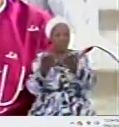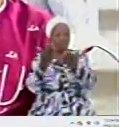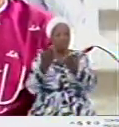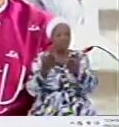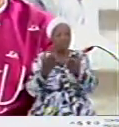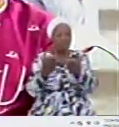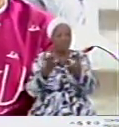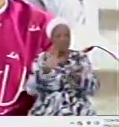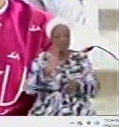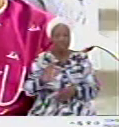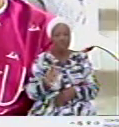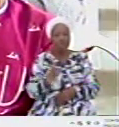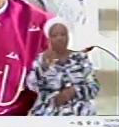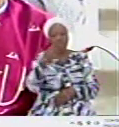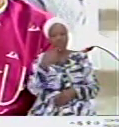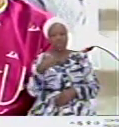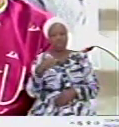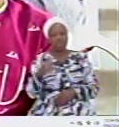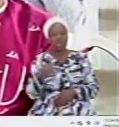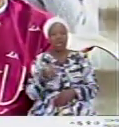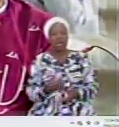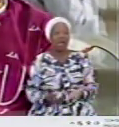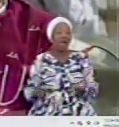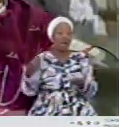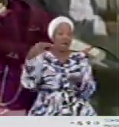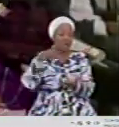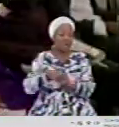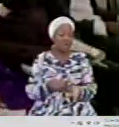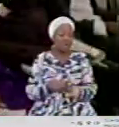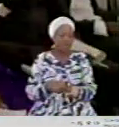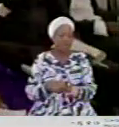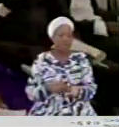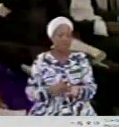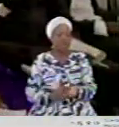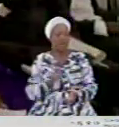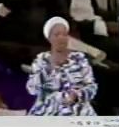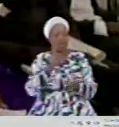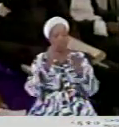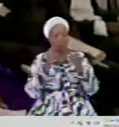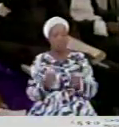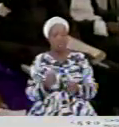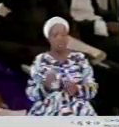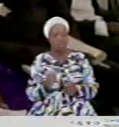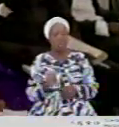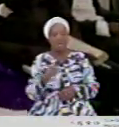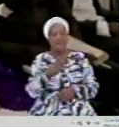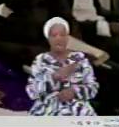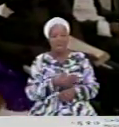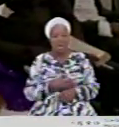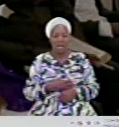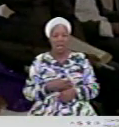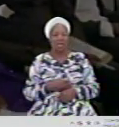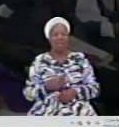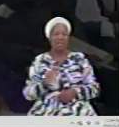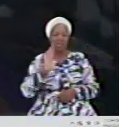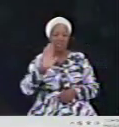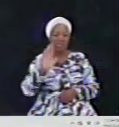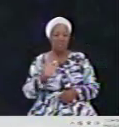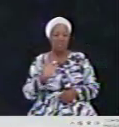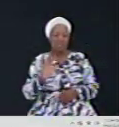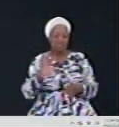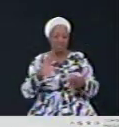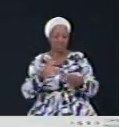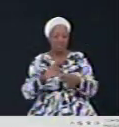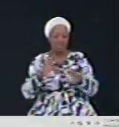up, saying, arise up quickly. And his chains fell